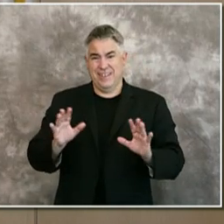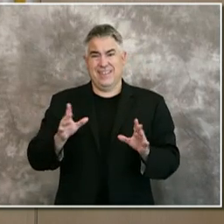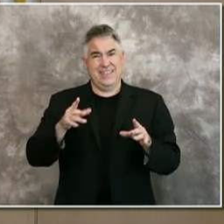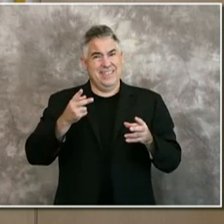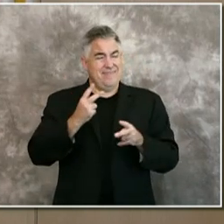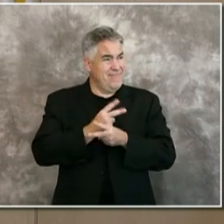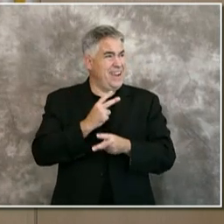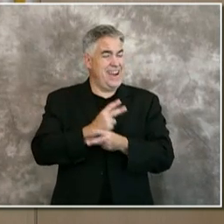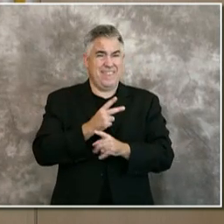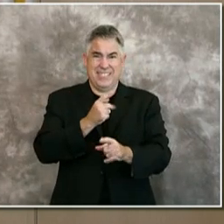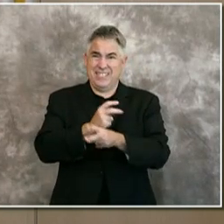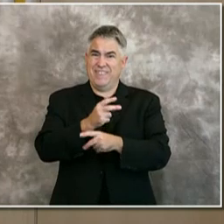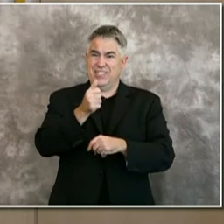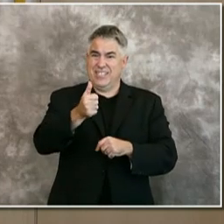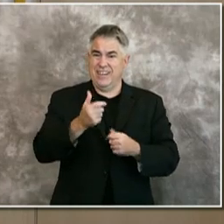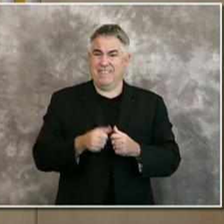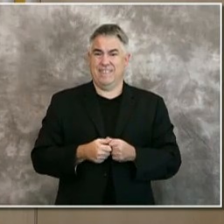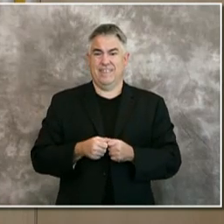your age group,